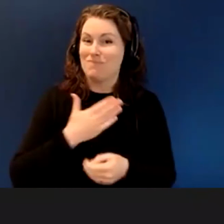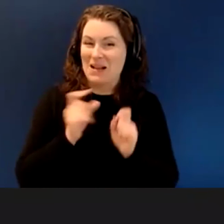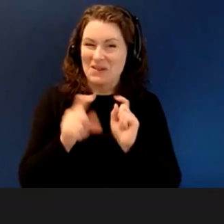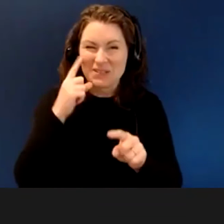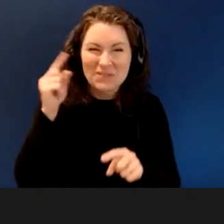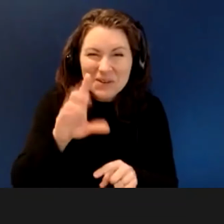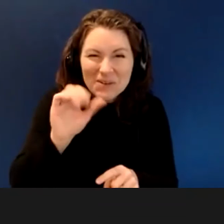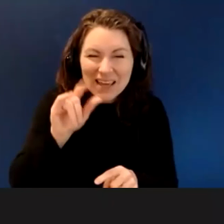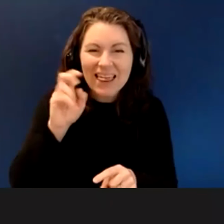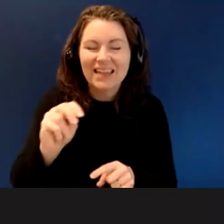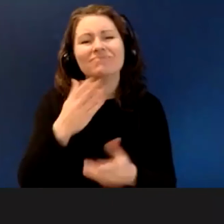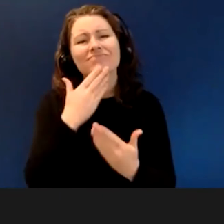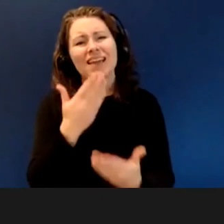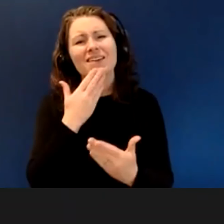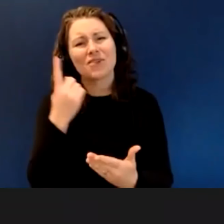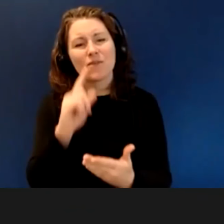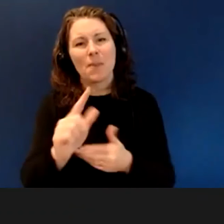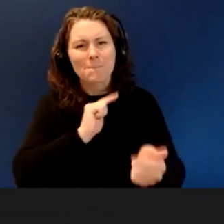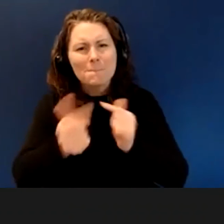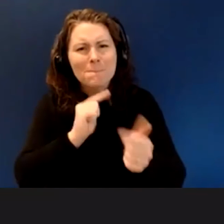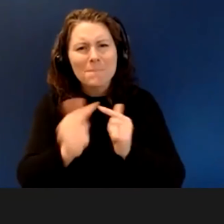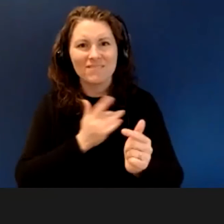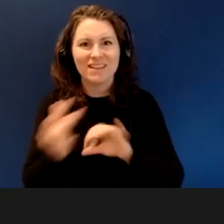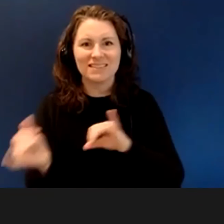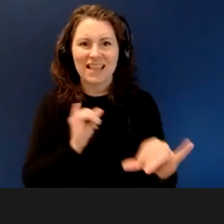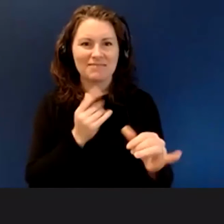Caitlin. Thank you for this back and forth. I feel like we've been having